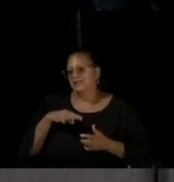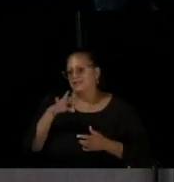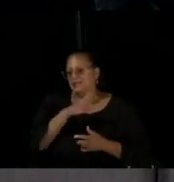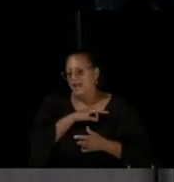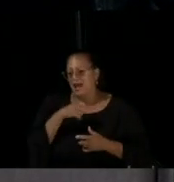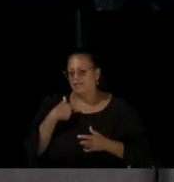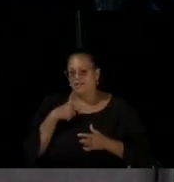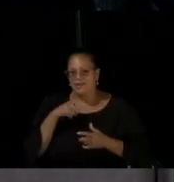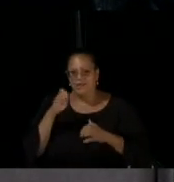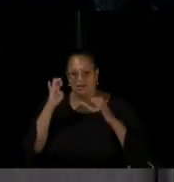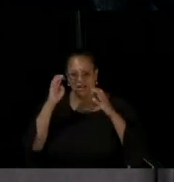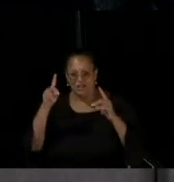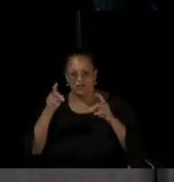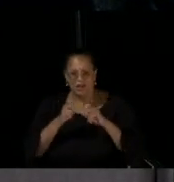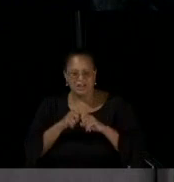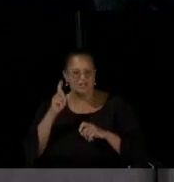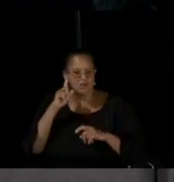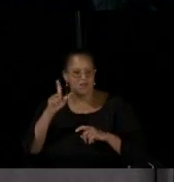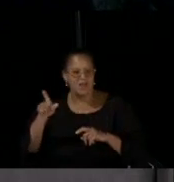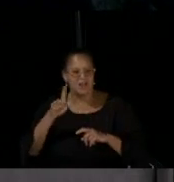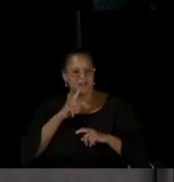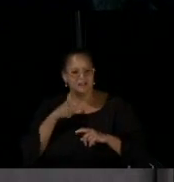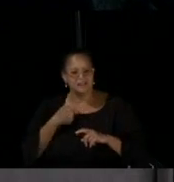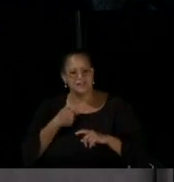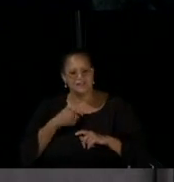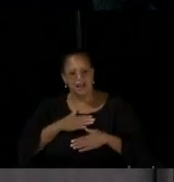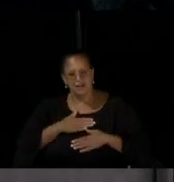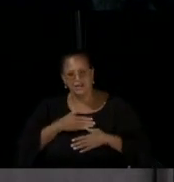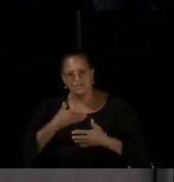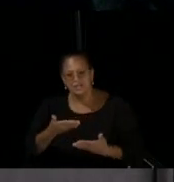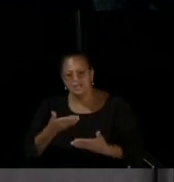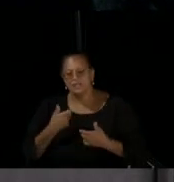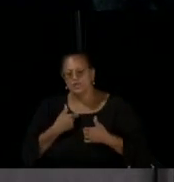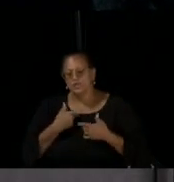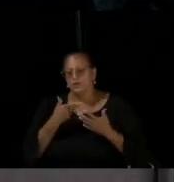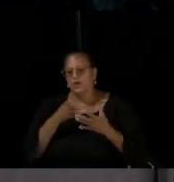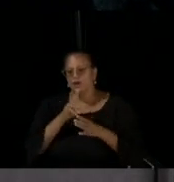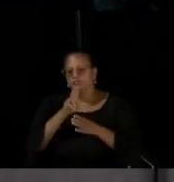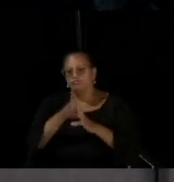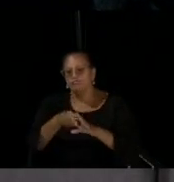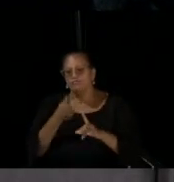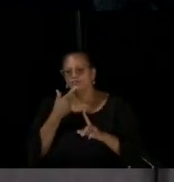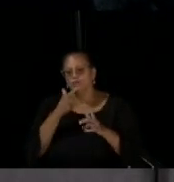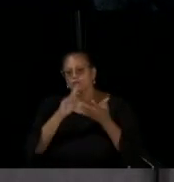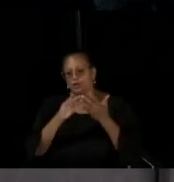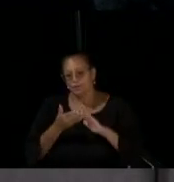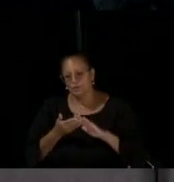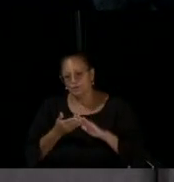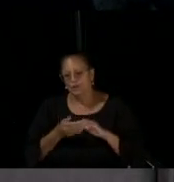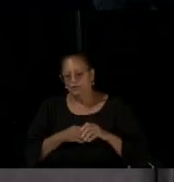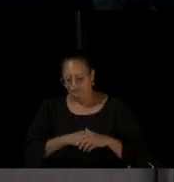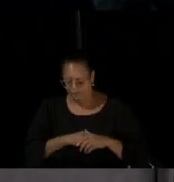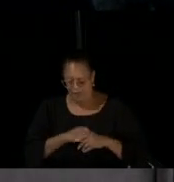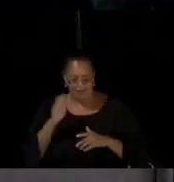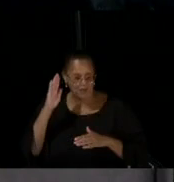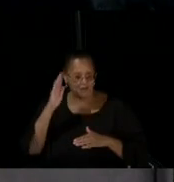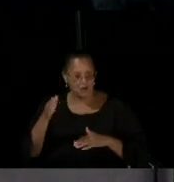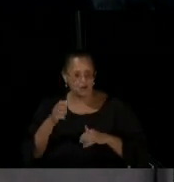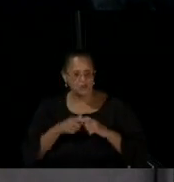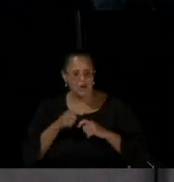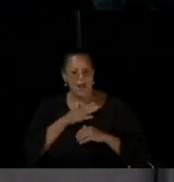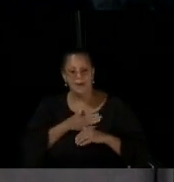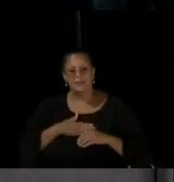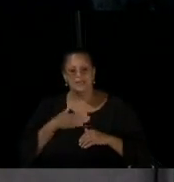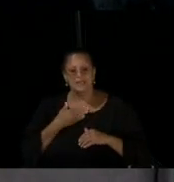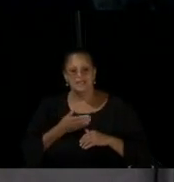of education for their sacrifice and contribution to our community and our collective future. Please note, if you're